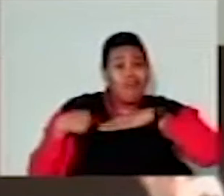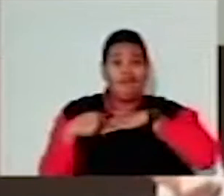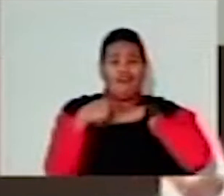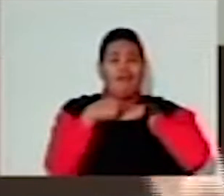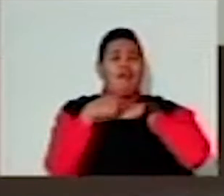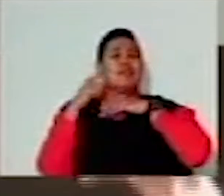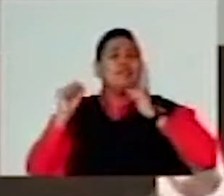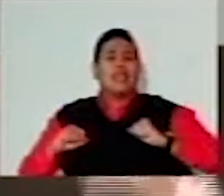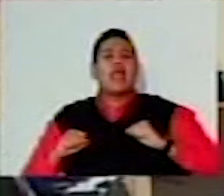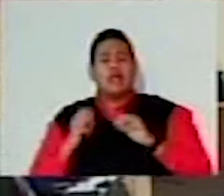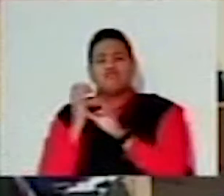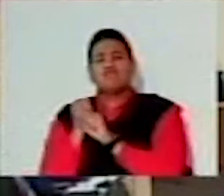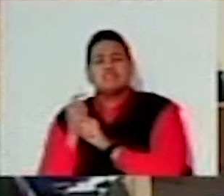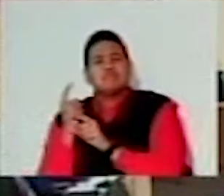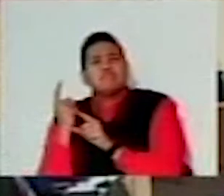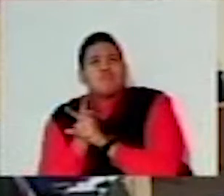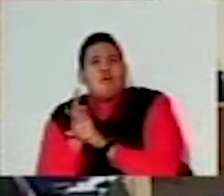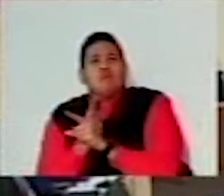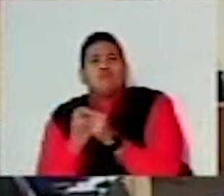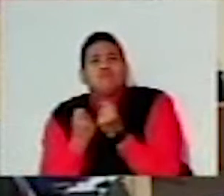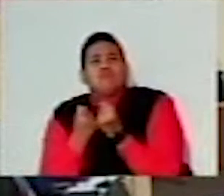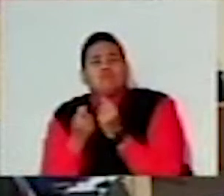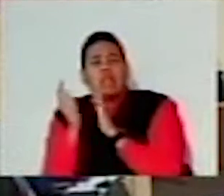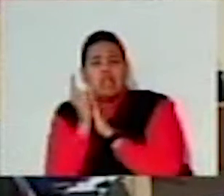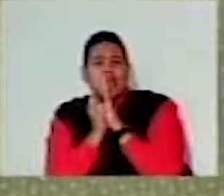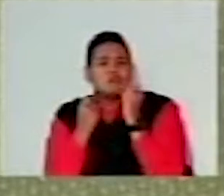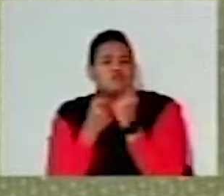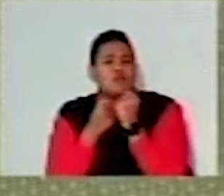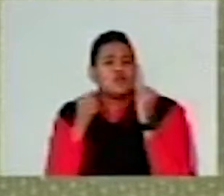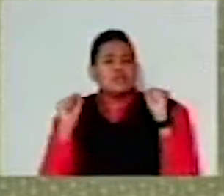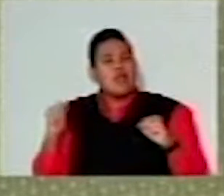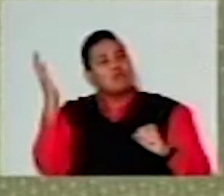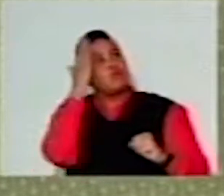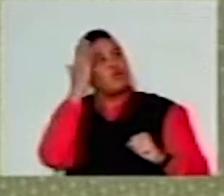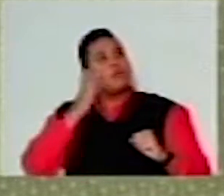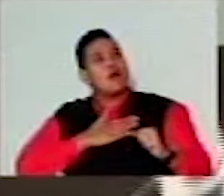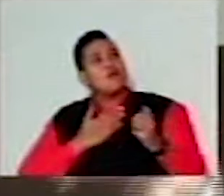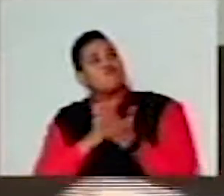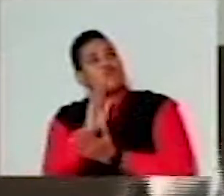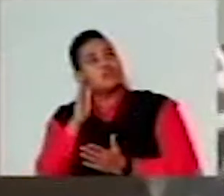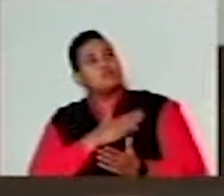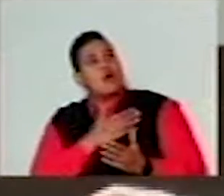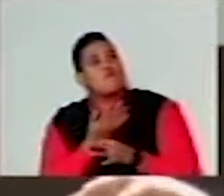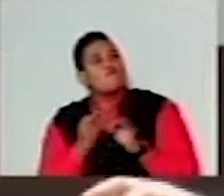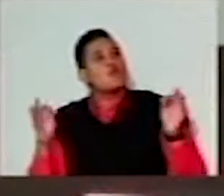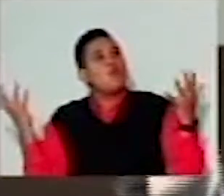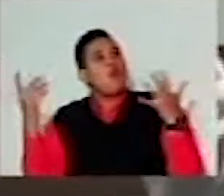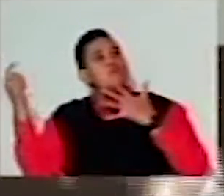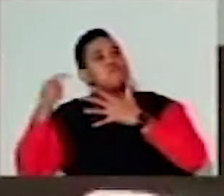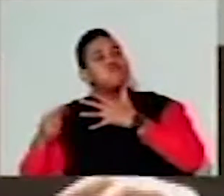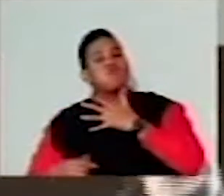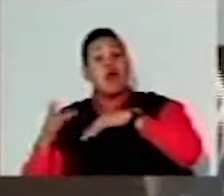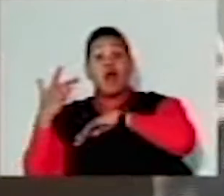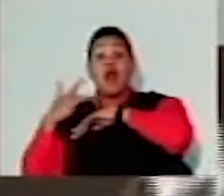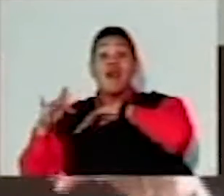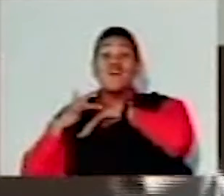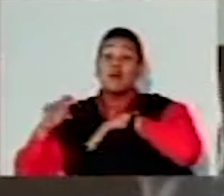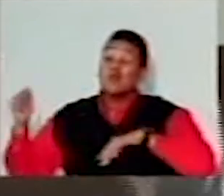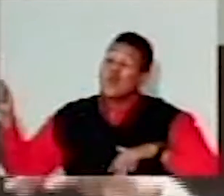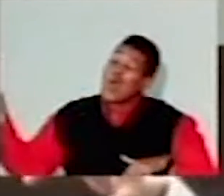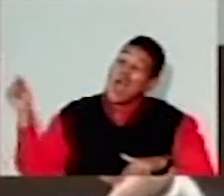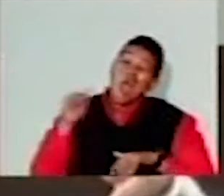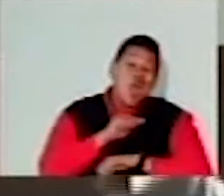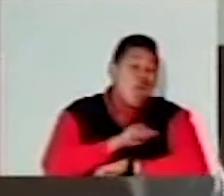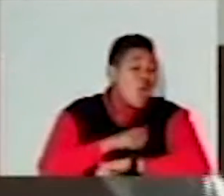receive proper legal advice and know their rights and freedoms, and it is available to any group